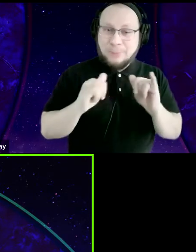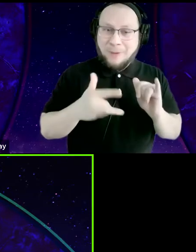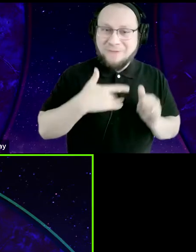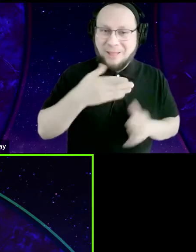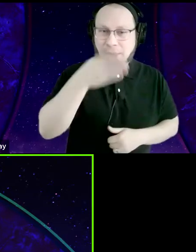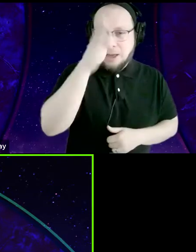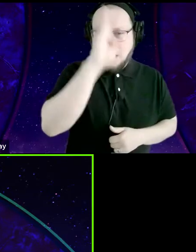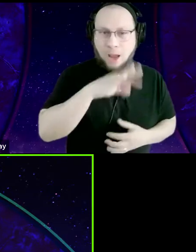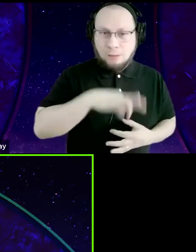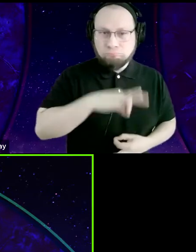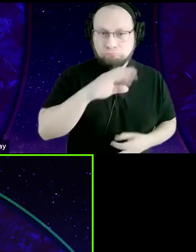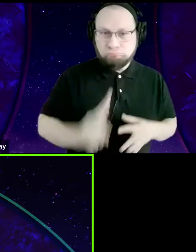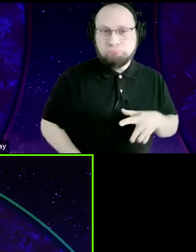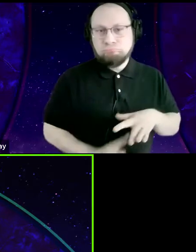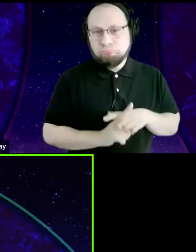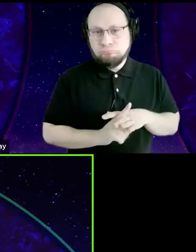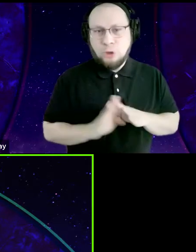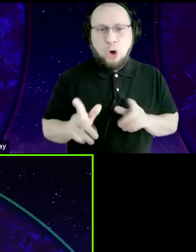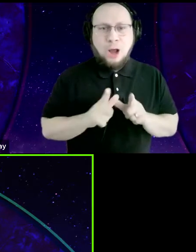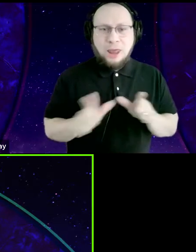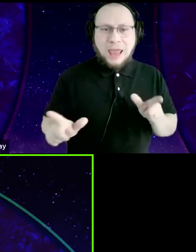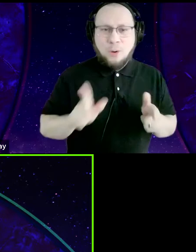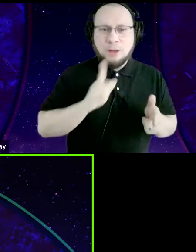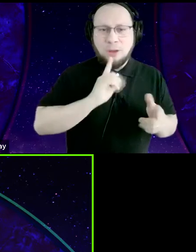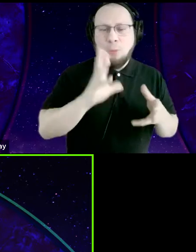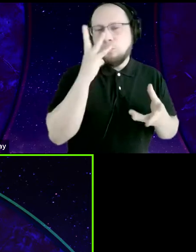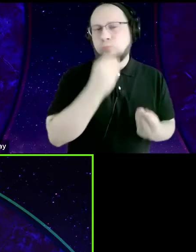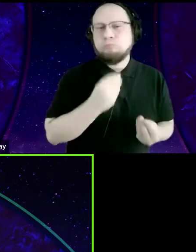And the language is gorgeous.